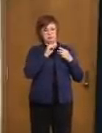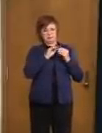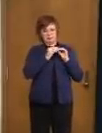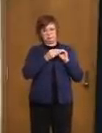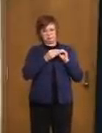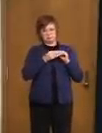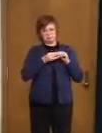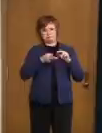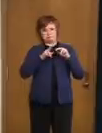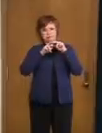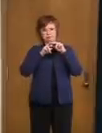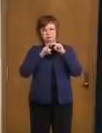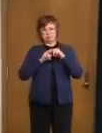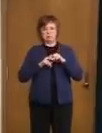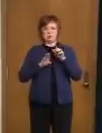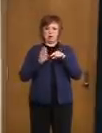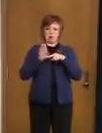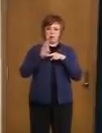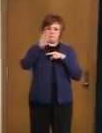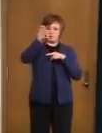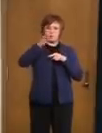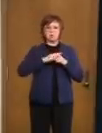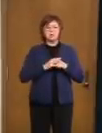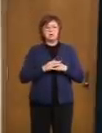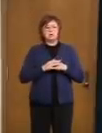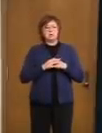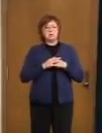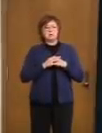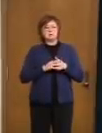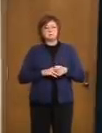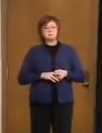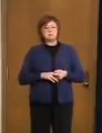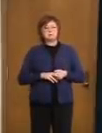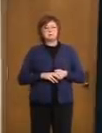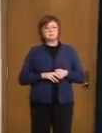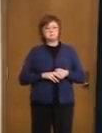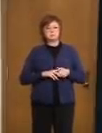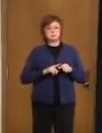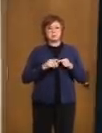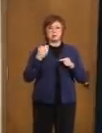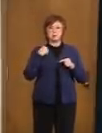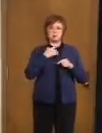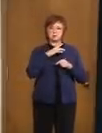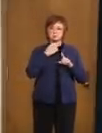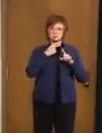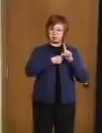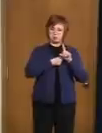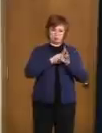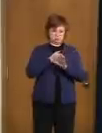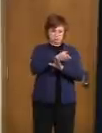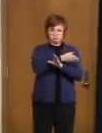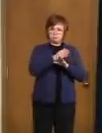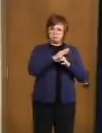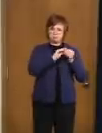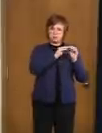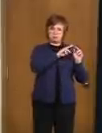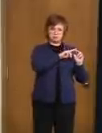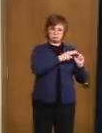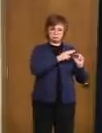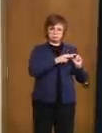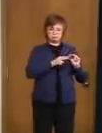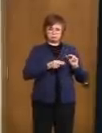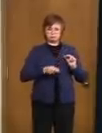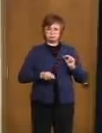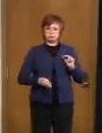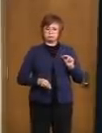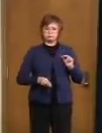fairly positive, at least directional numbers throughout the month of December. Any discussions we had were very minimal with